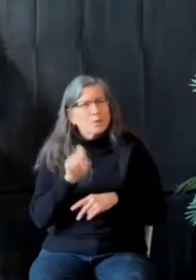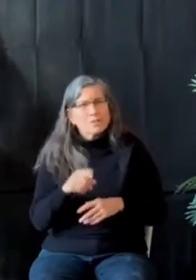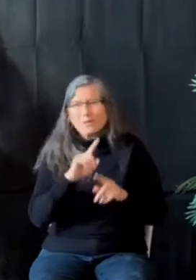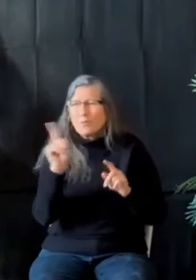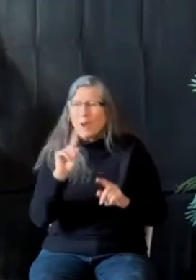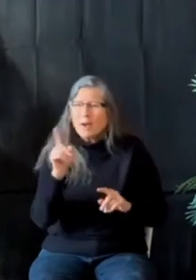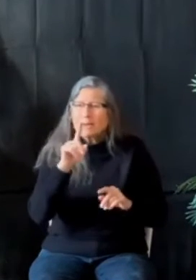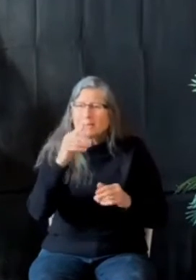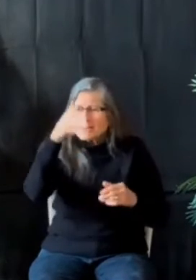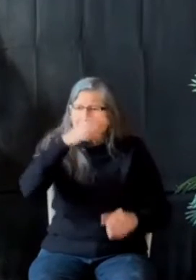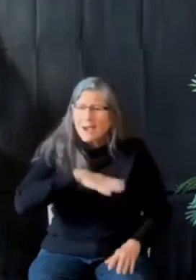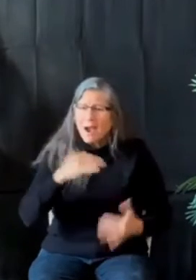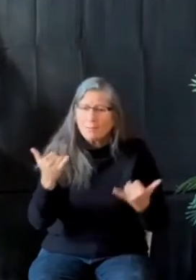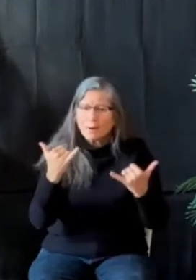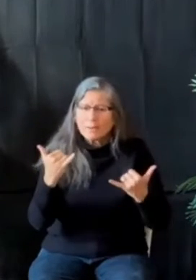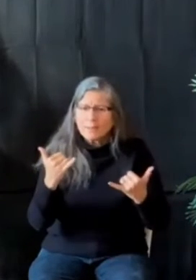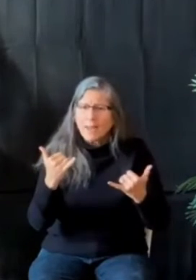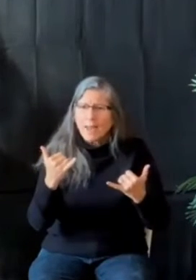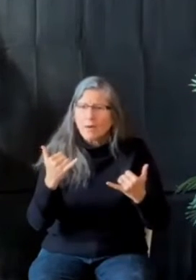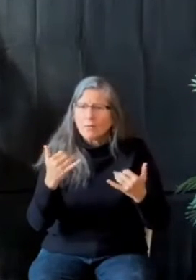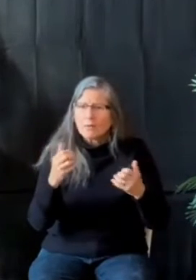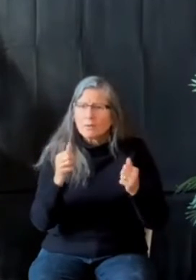guy?